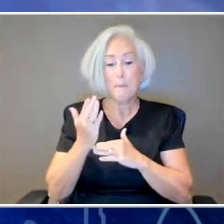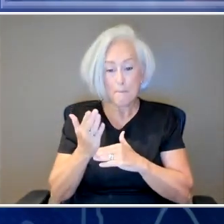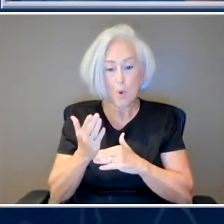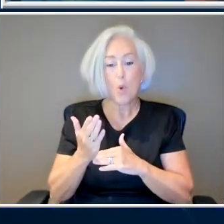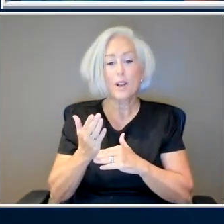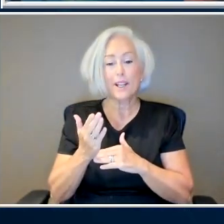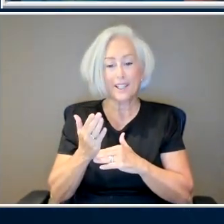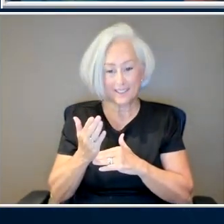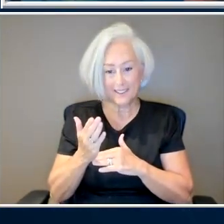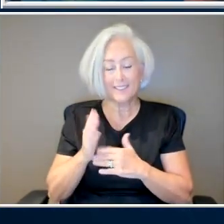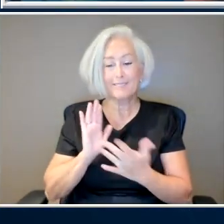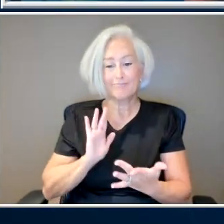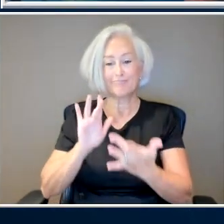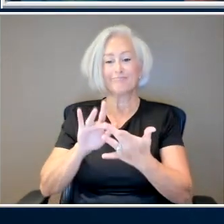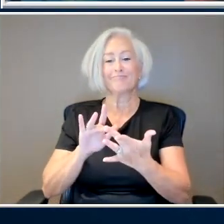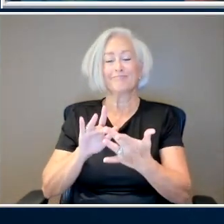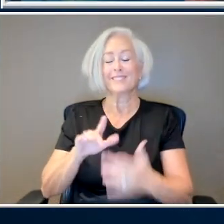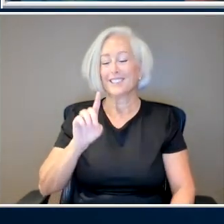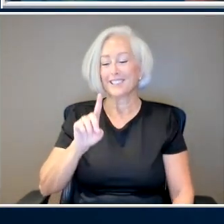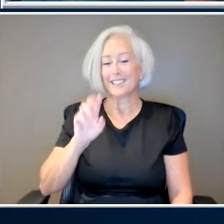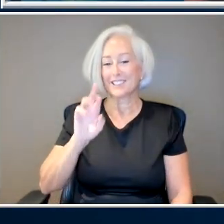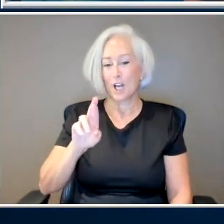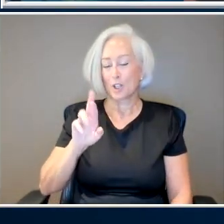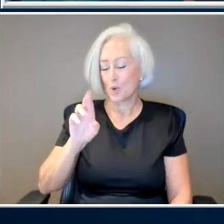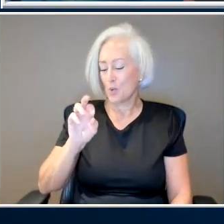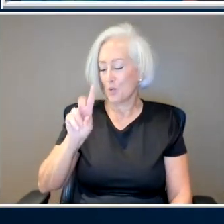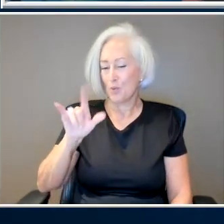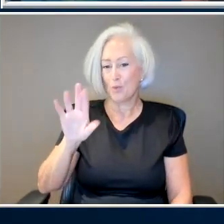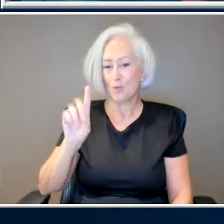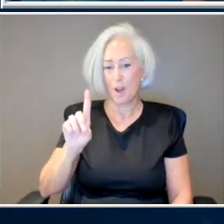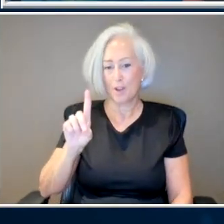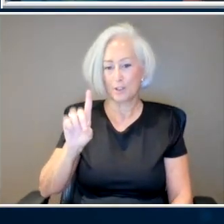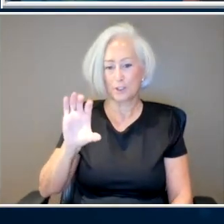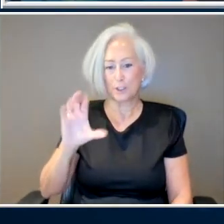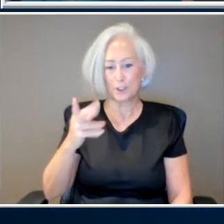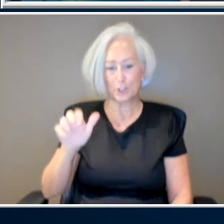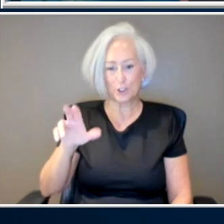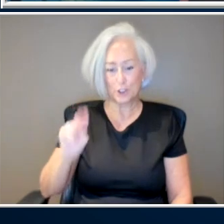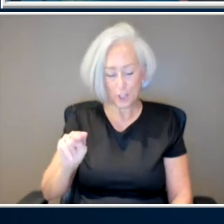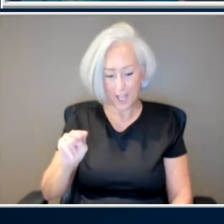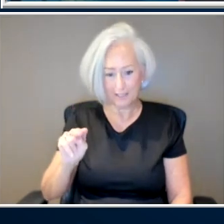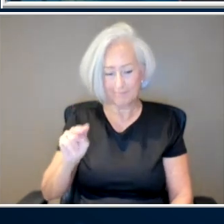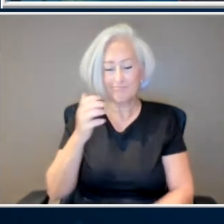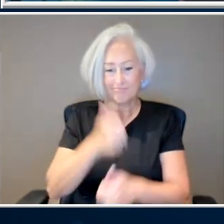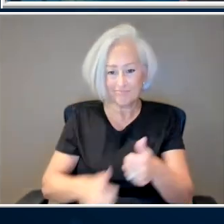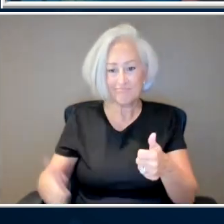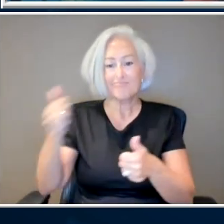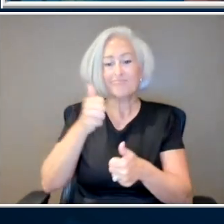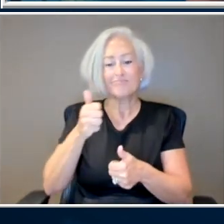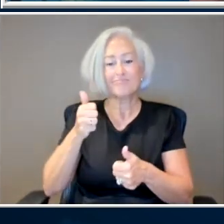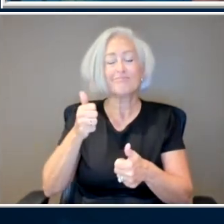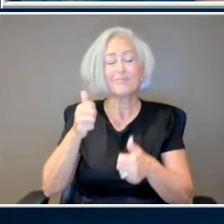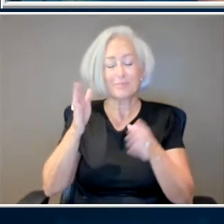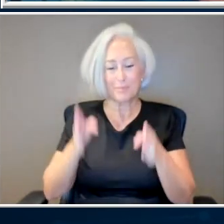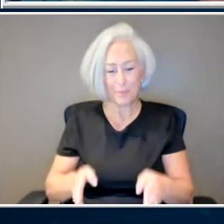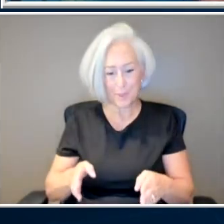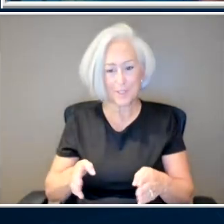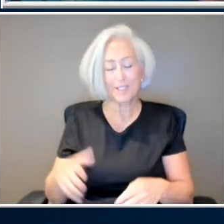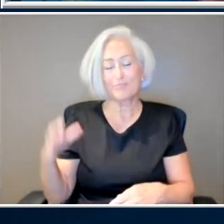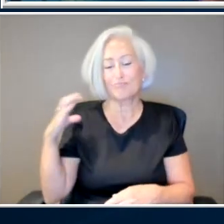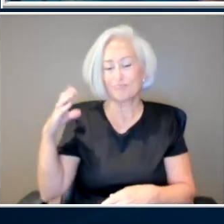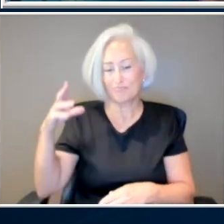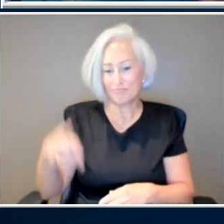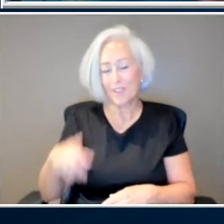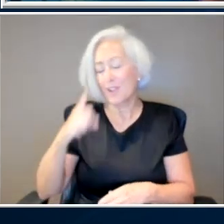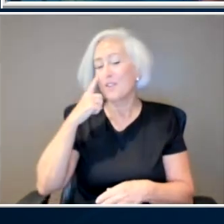Chin, Chair of Radiation Oncology at the University of Kansas Cancer Center. He and several members of his team, they are in Washington, D.C. right